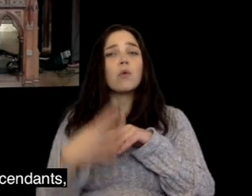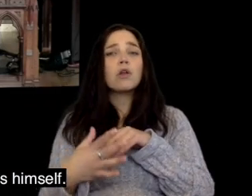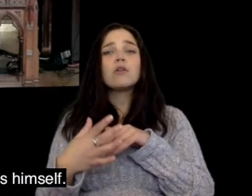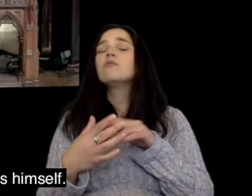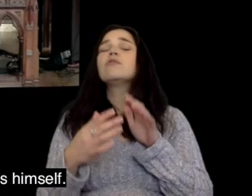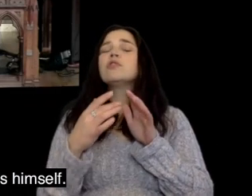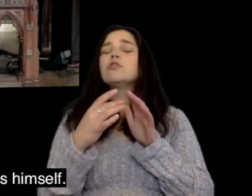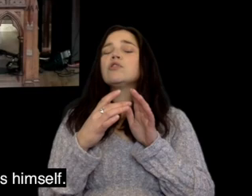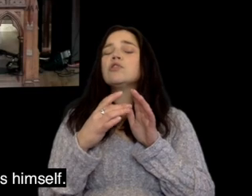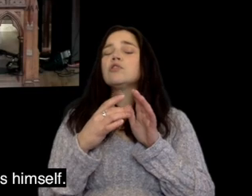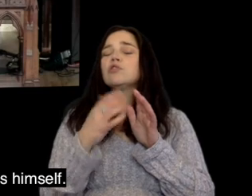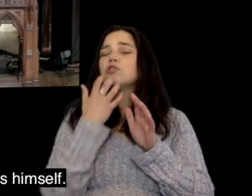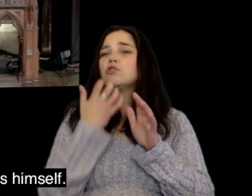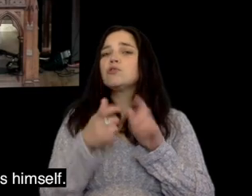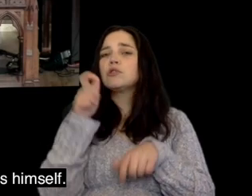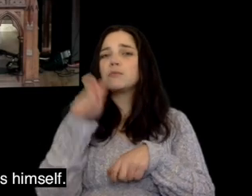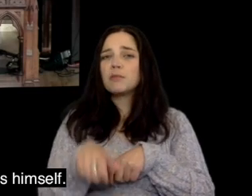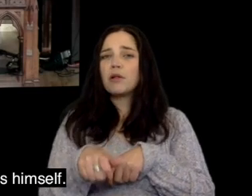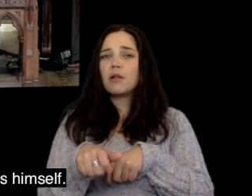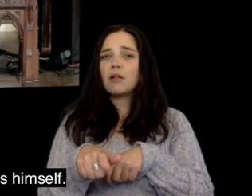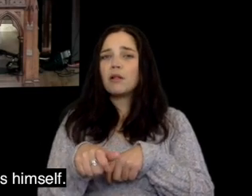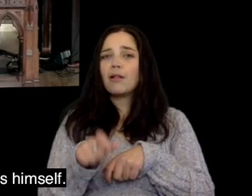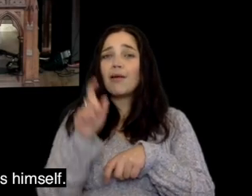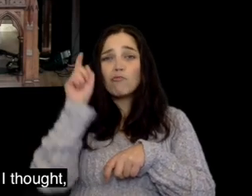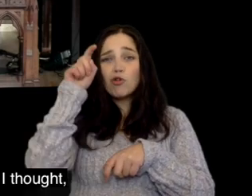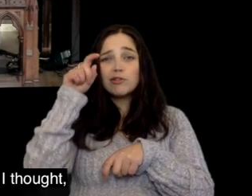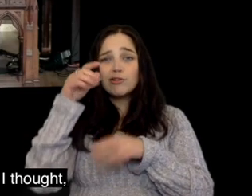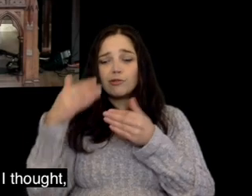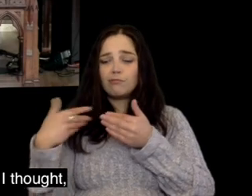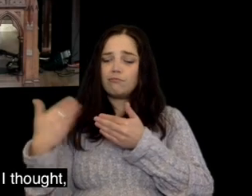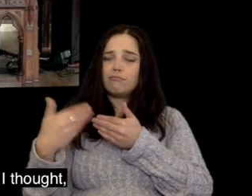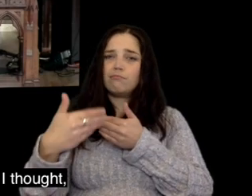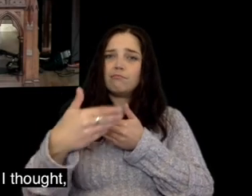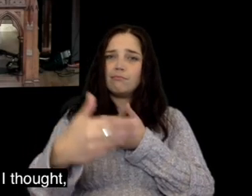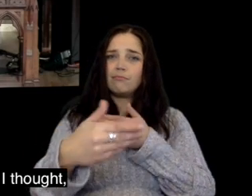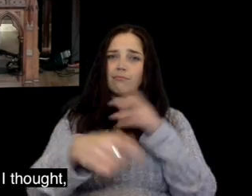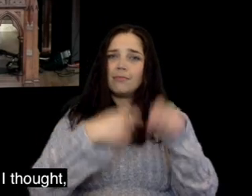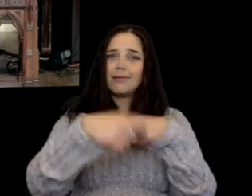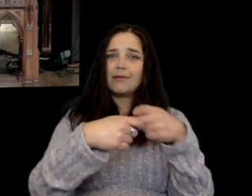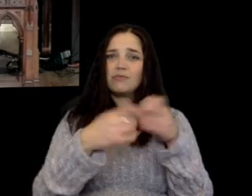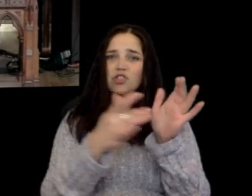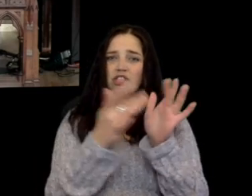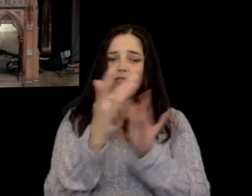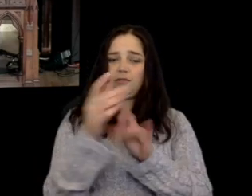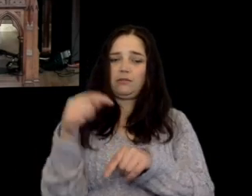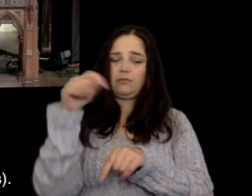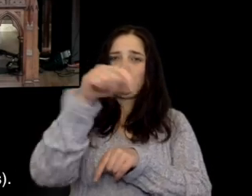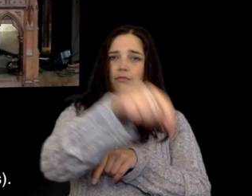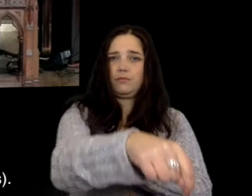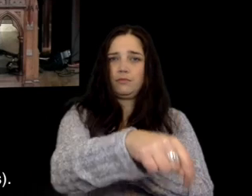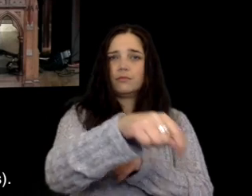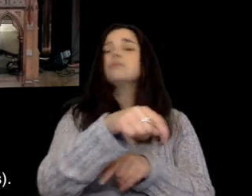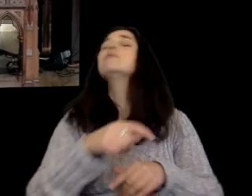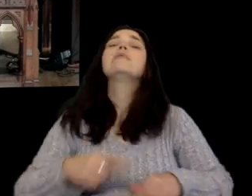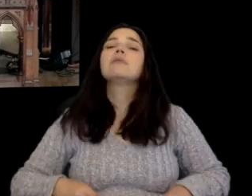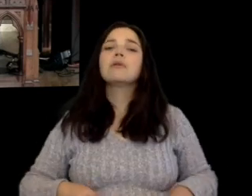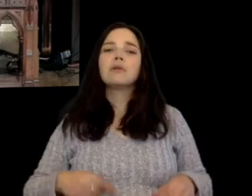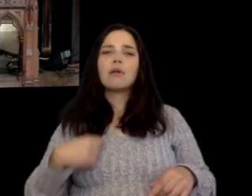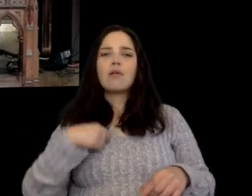people, and from her line, her descendant, that prostitute, came Jesus himself. And as I was reading that, I